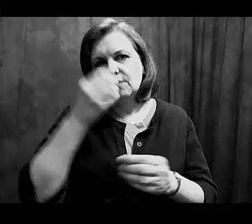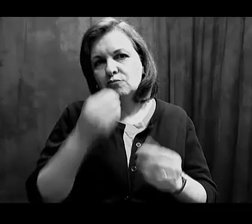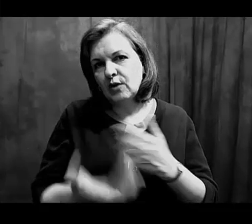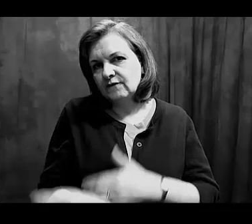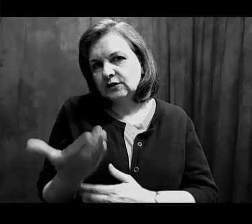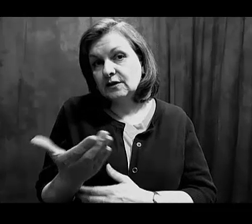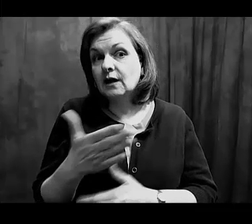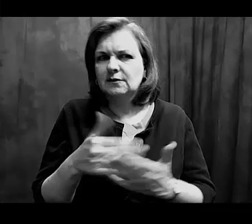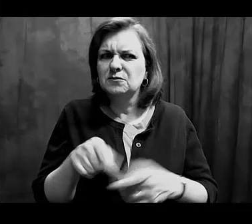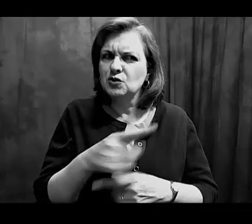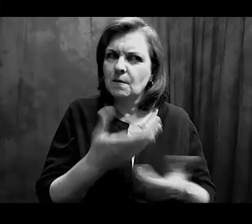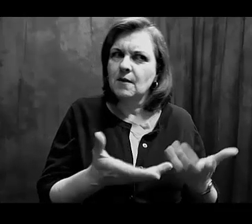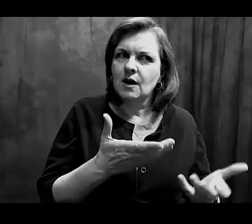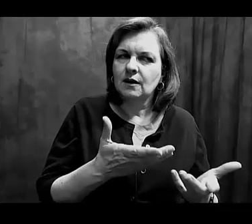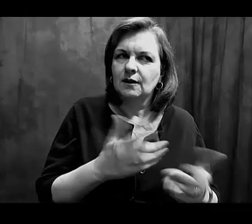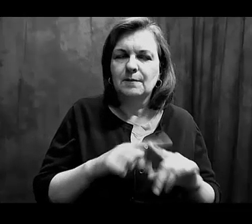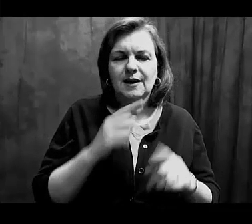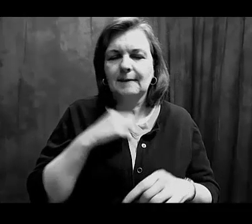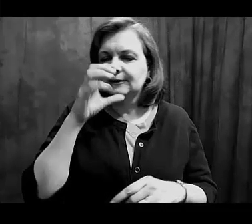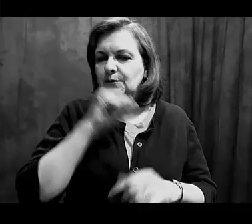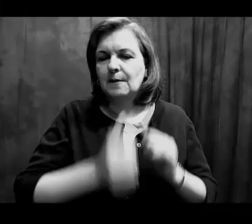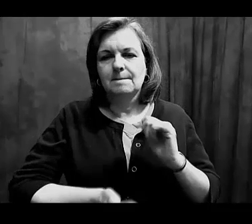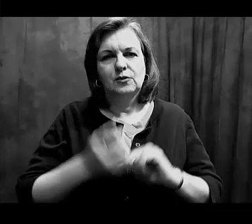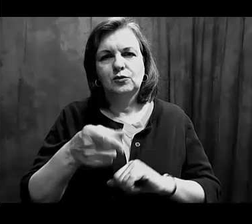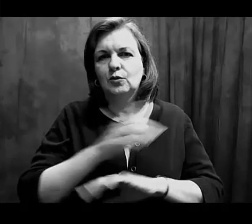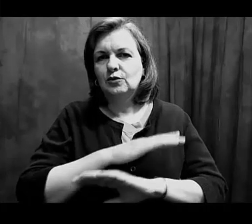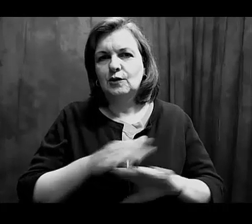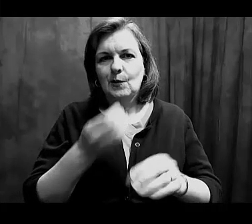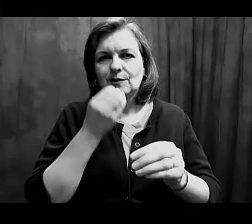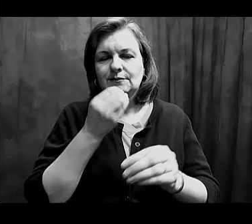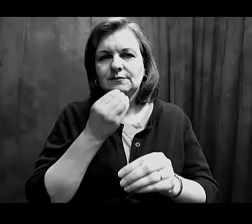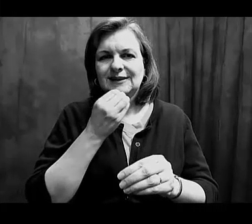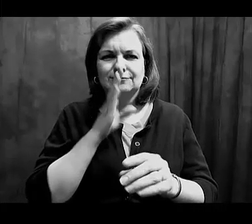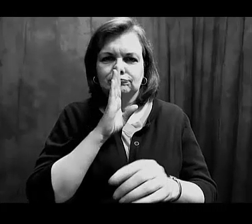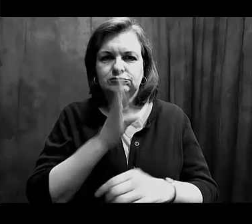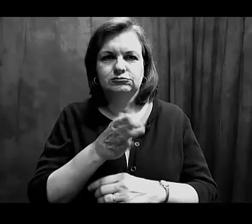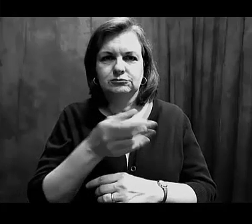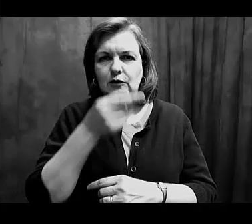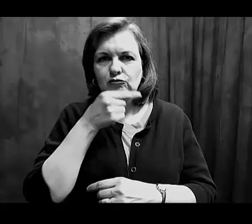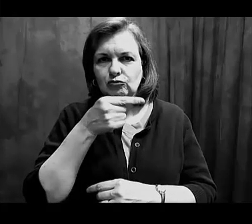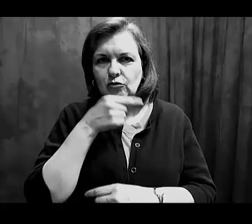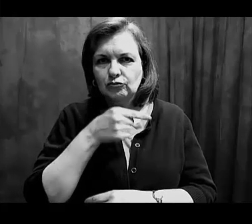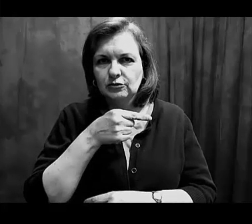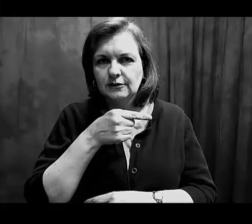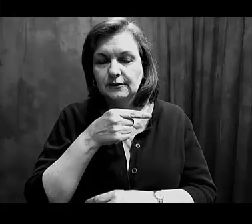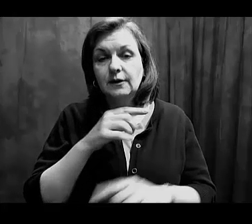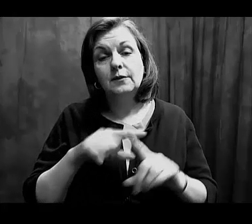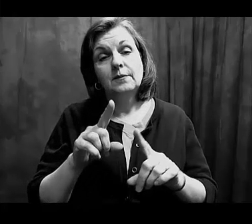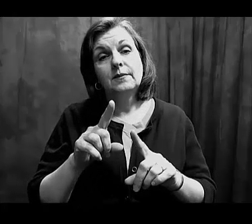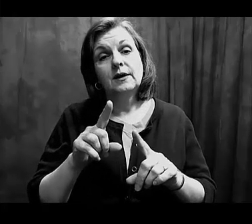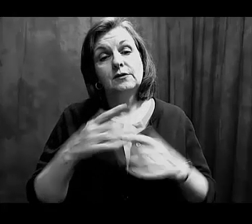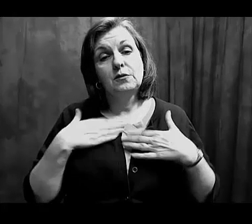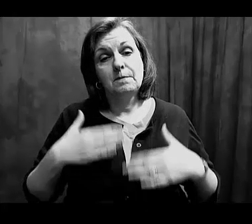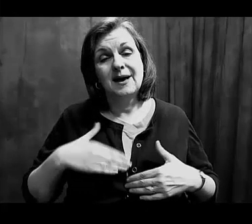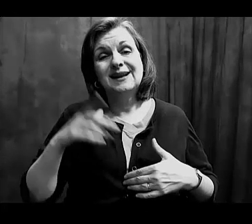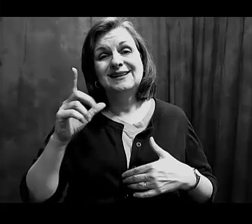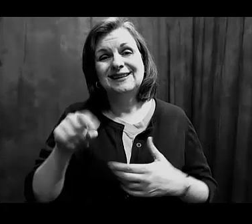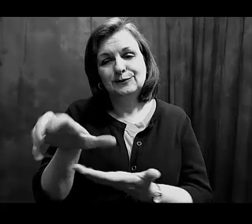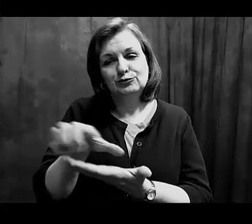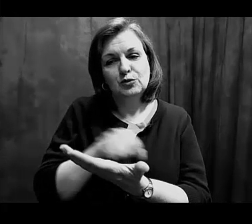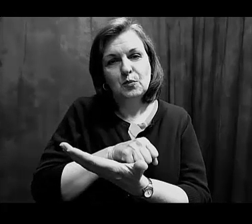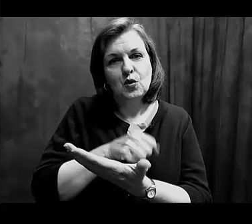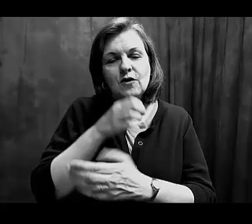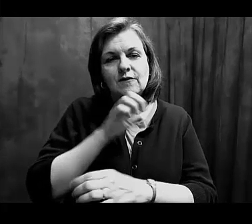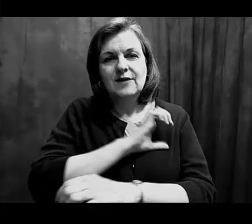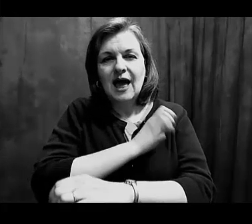bowl of glucose for breakfast. Some of you might, but I'm assuming that most of you don't. So we've got to find other